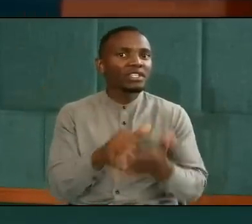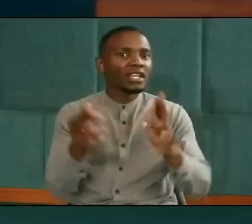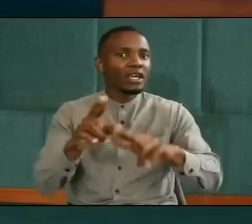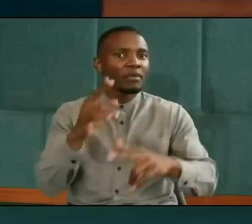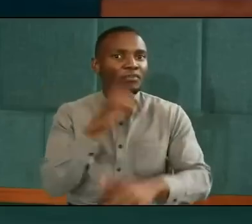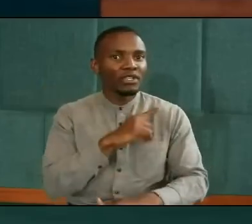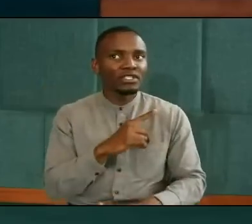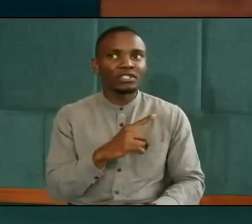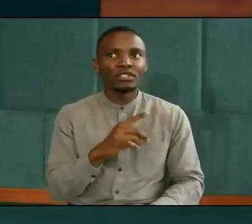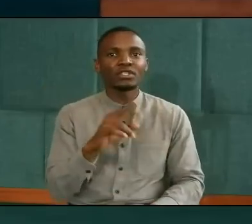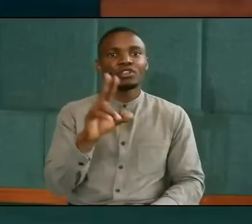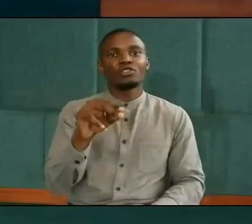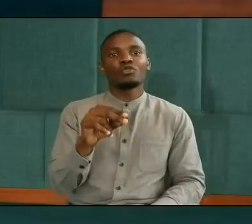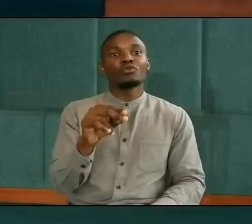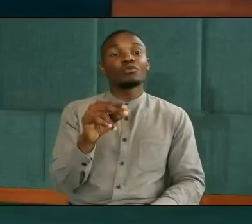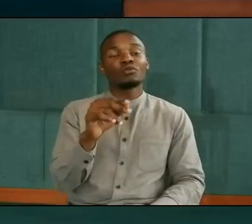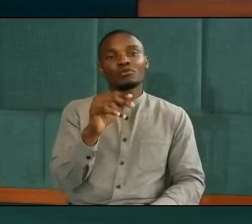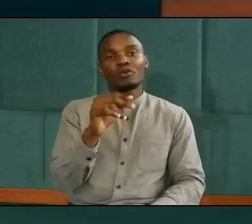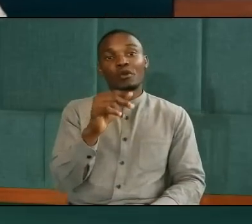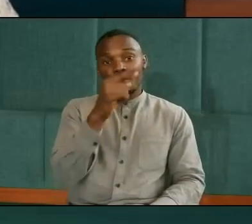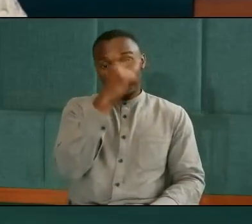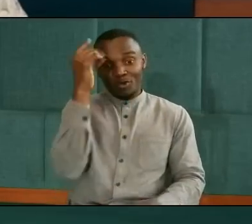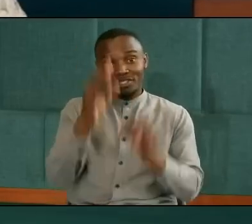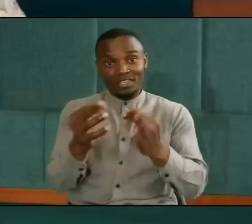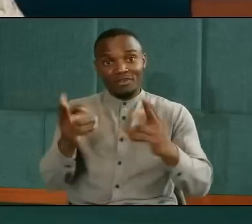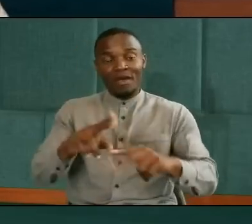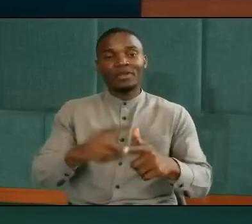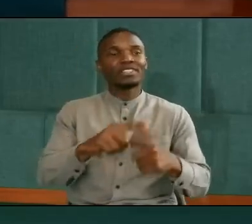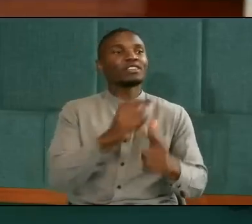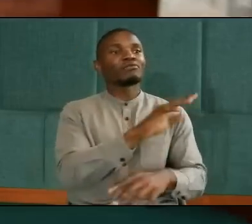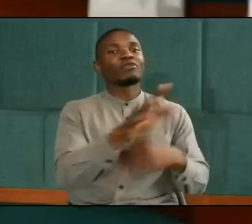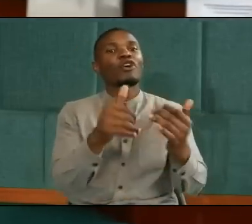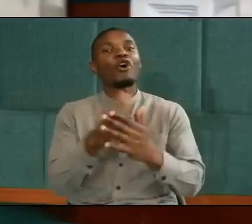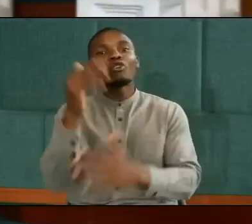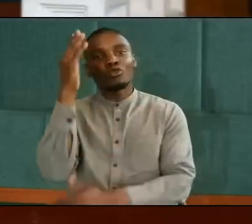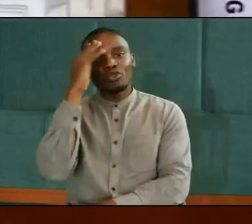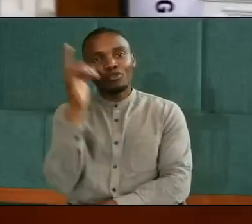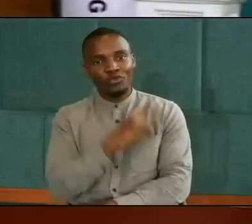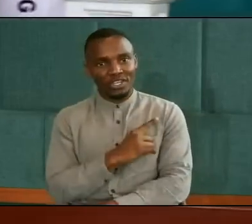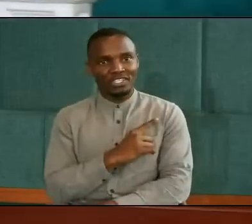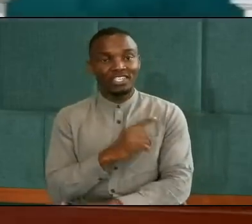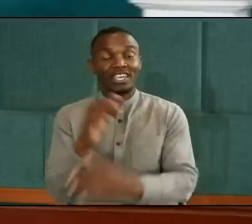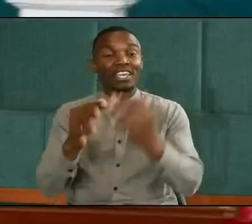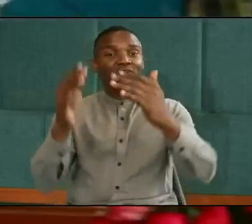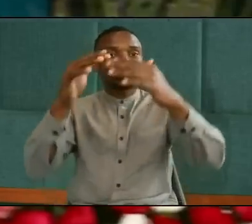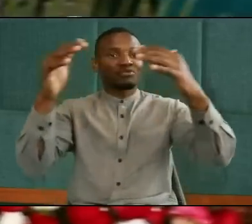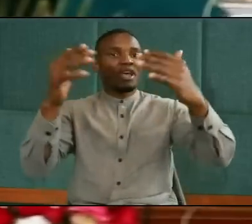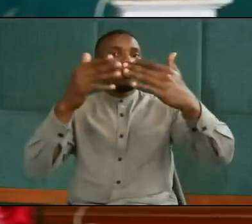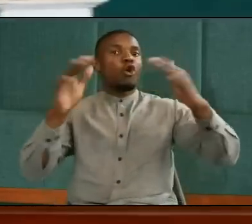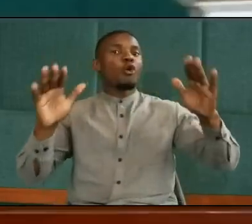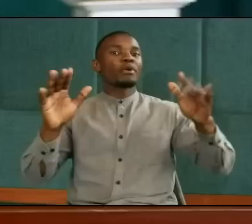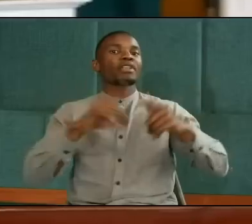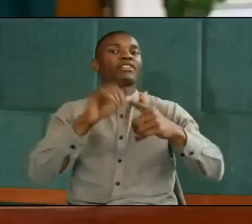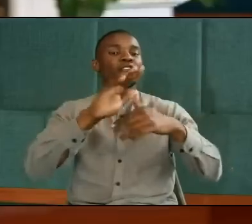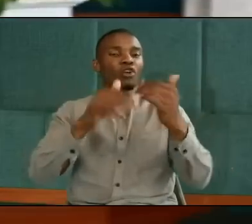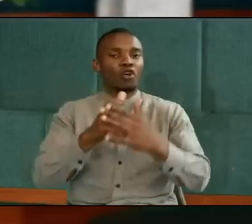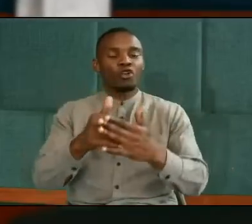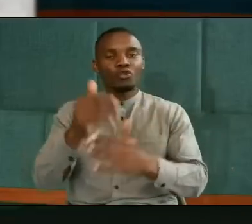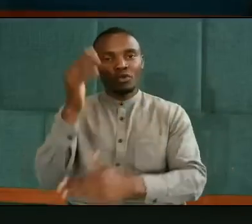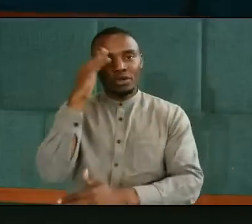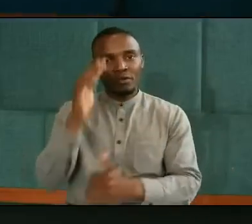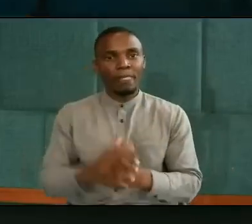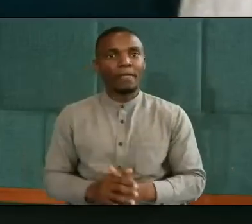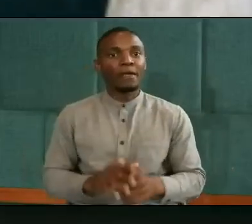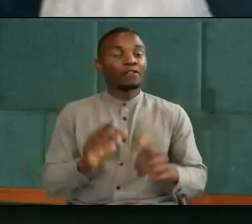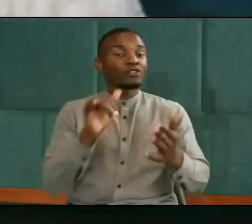No, because if it happened, you would have noticed. Are we together? Yeah, if the sky can't open and people in Nairobi know. So that has not happened as yet.